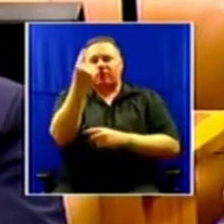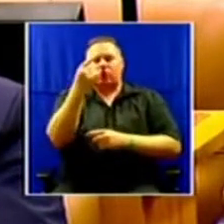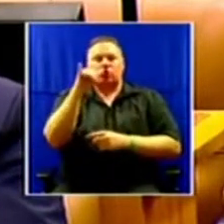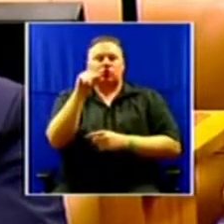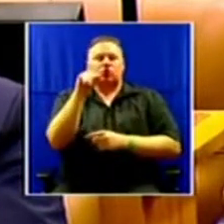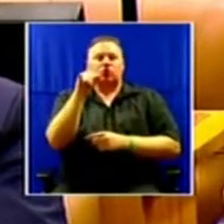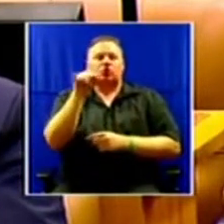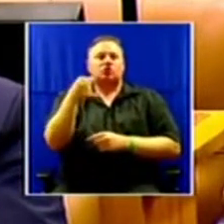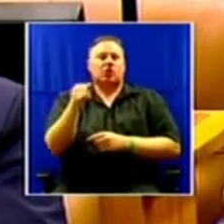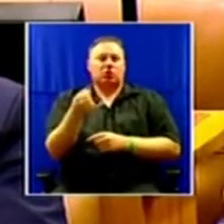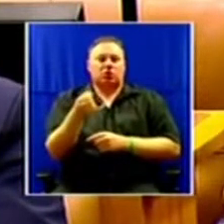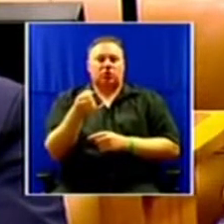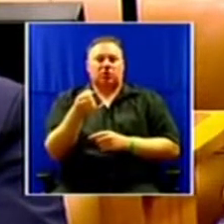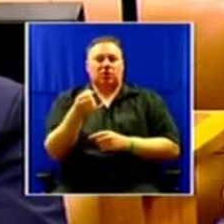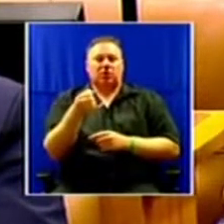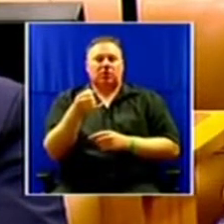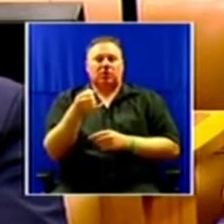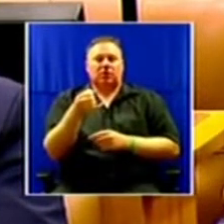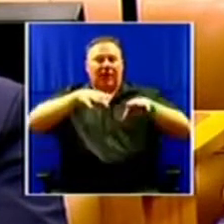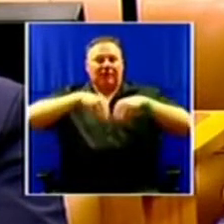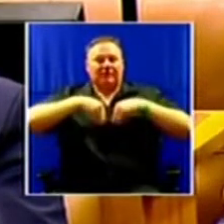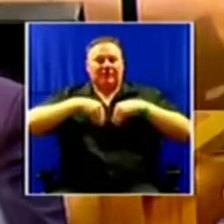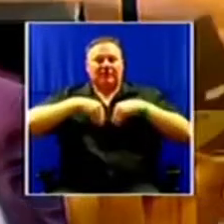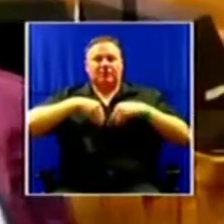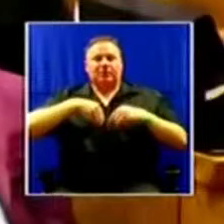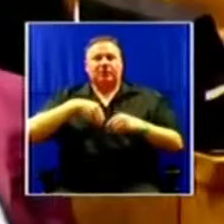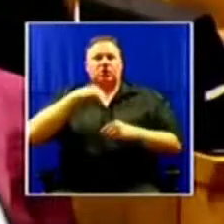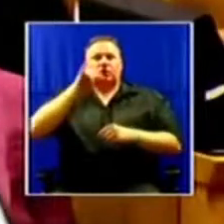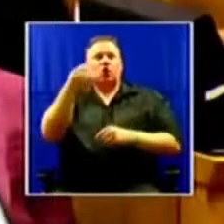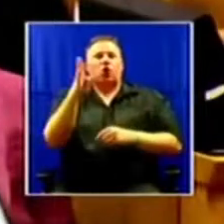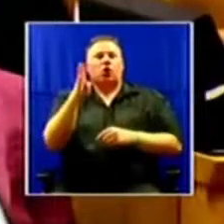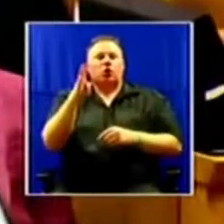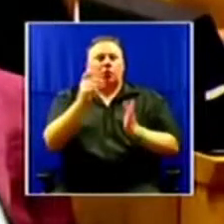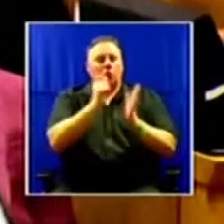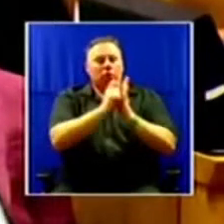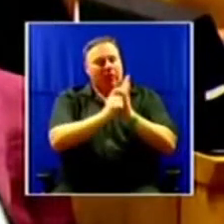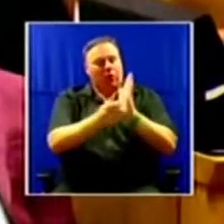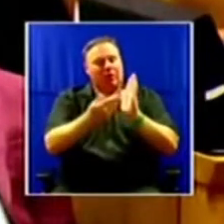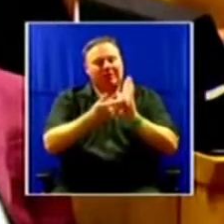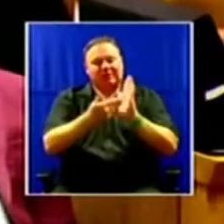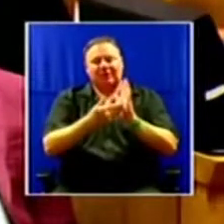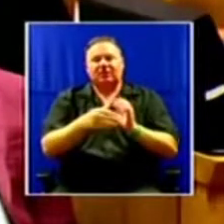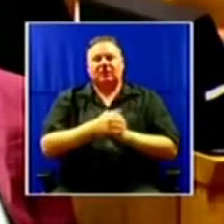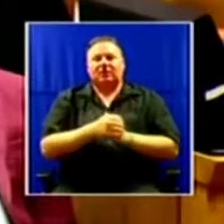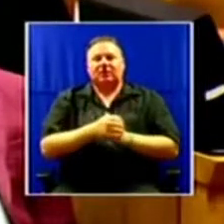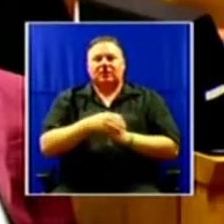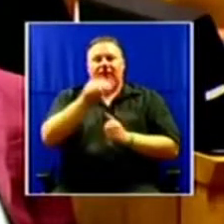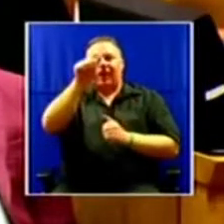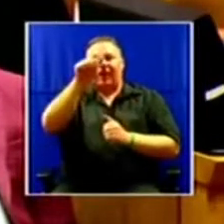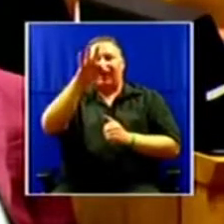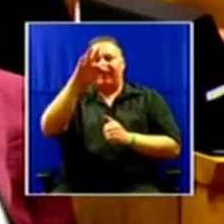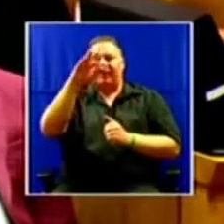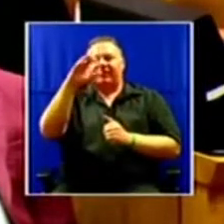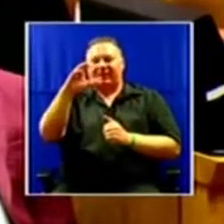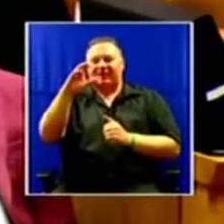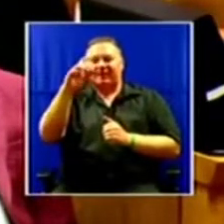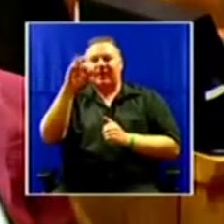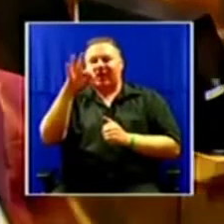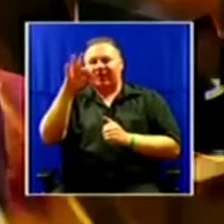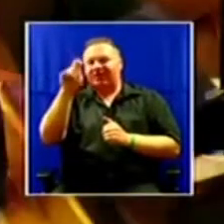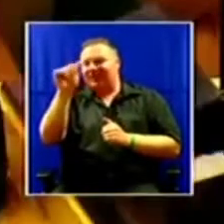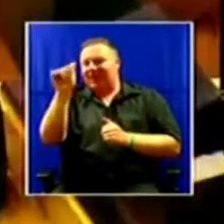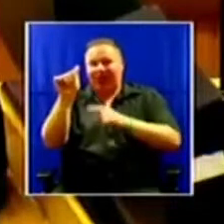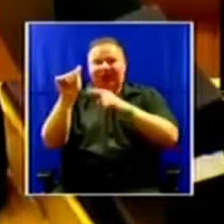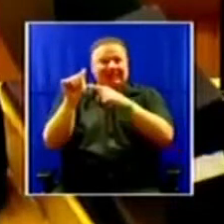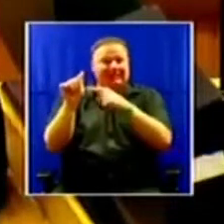Johannesburg Declaration by the African Union. The AFCFTA provides a